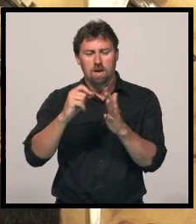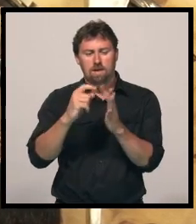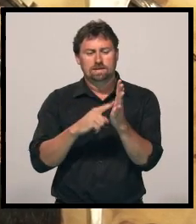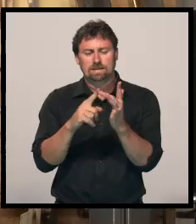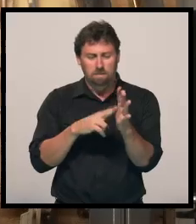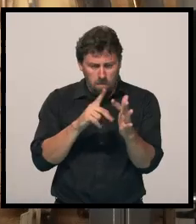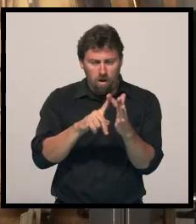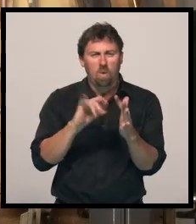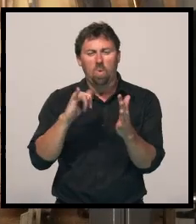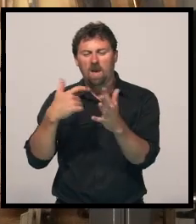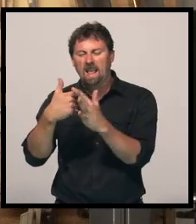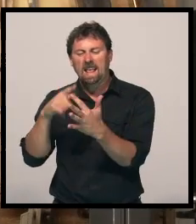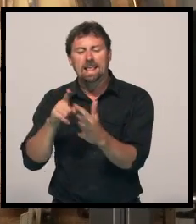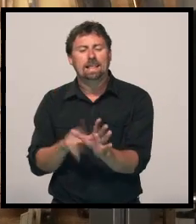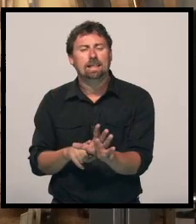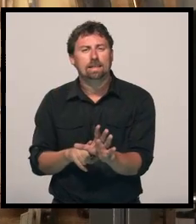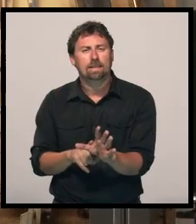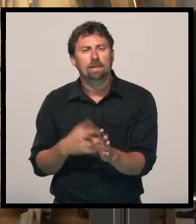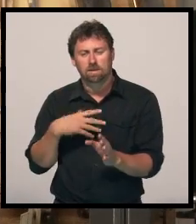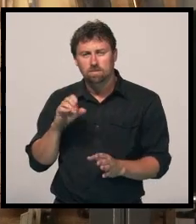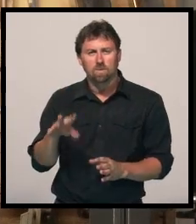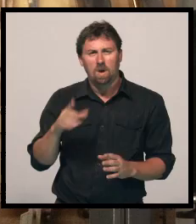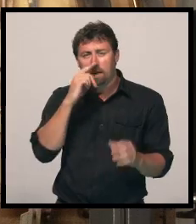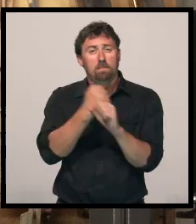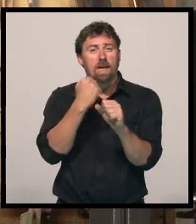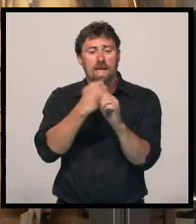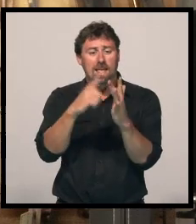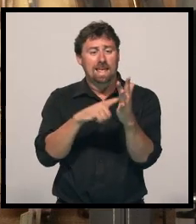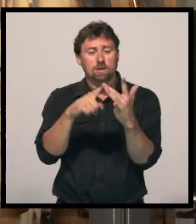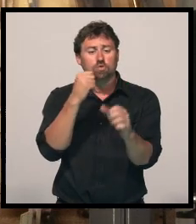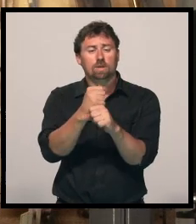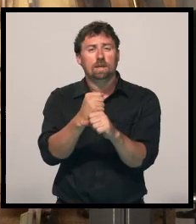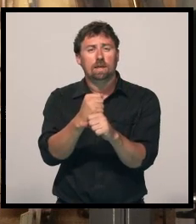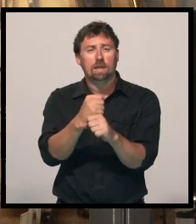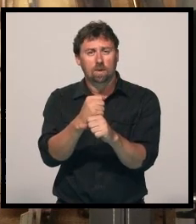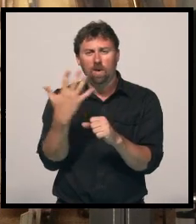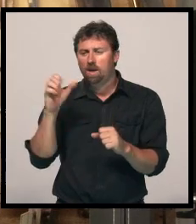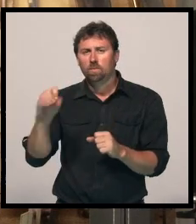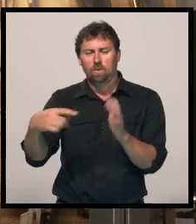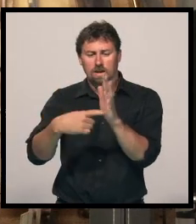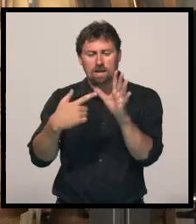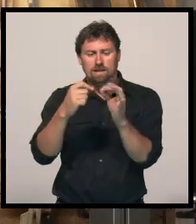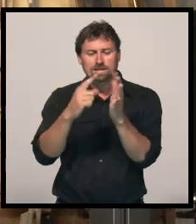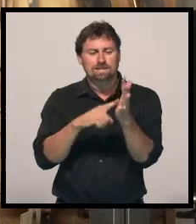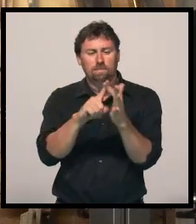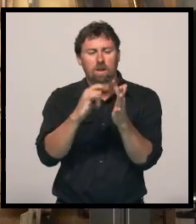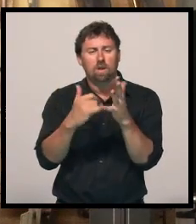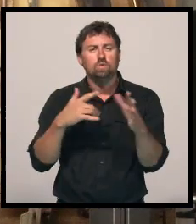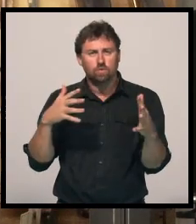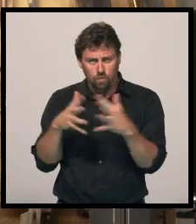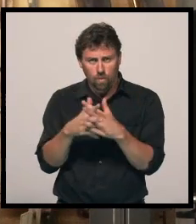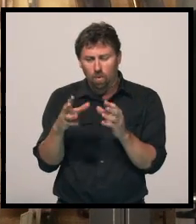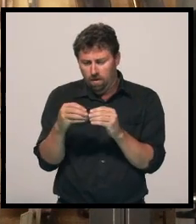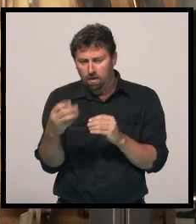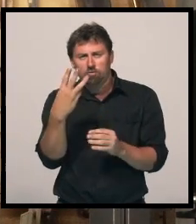keys in there. Now a lot of people do that, they make a jig up and put it over their table saw, and then they get 3mm slots in there that